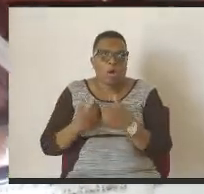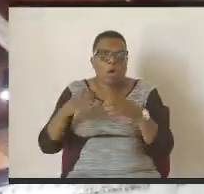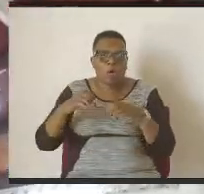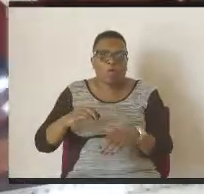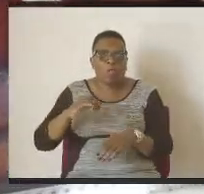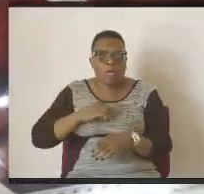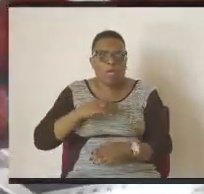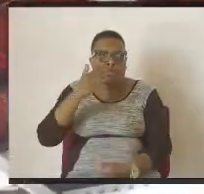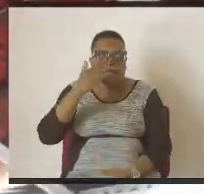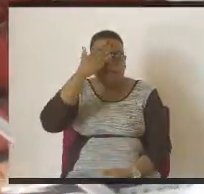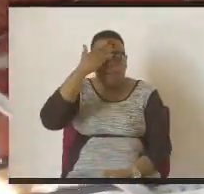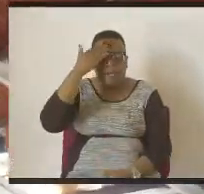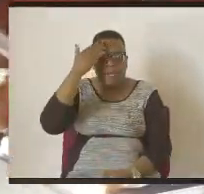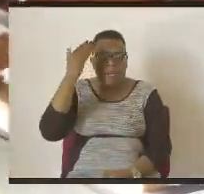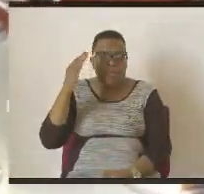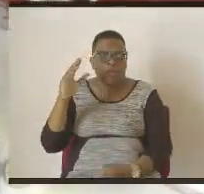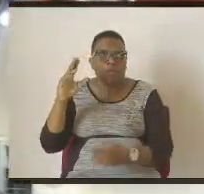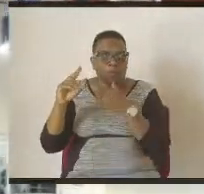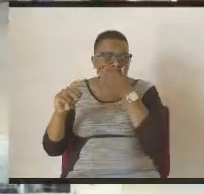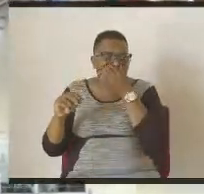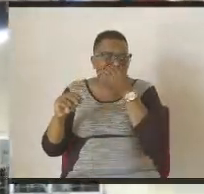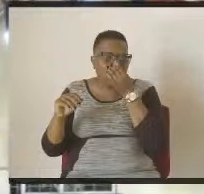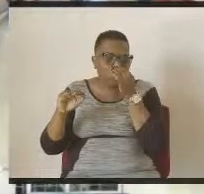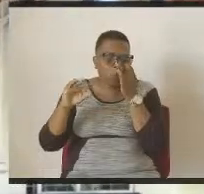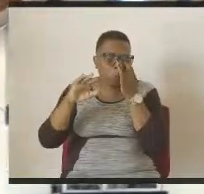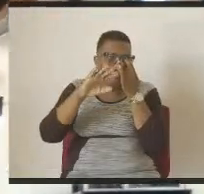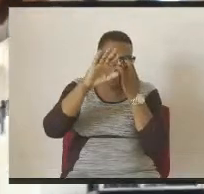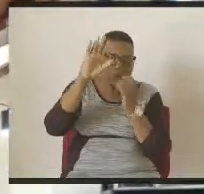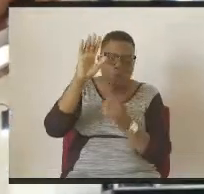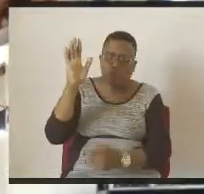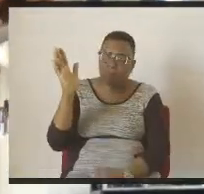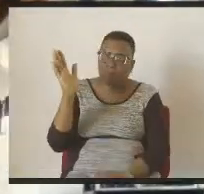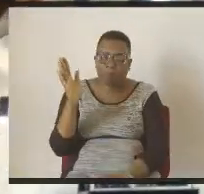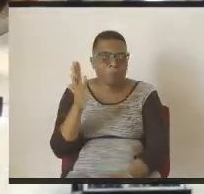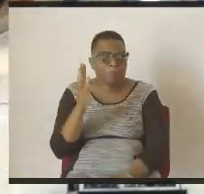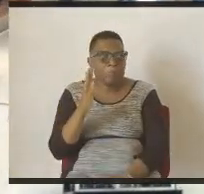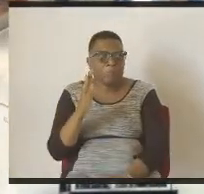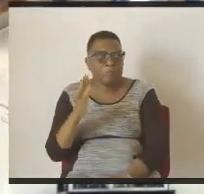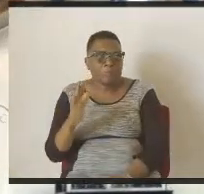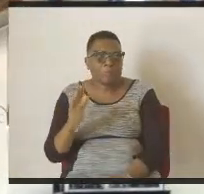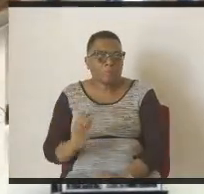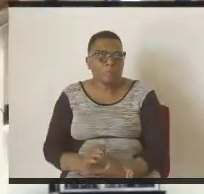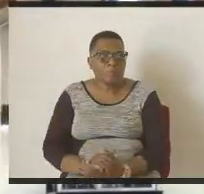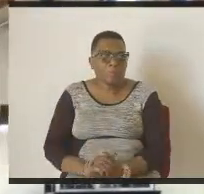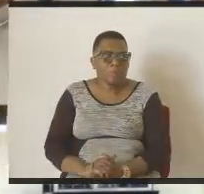out? How can I forget your name?